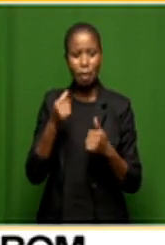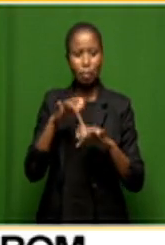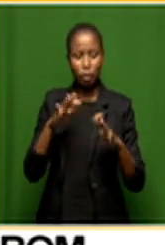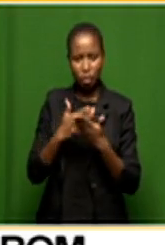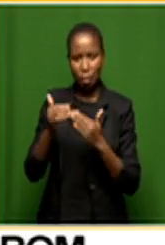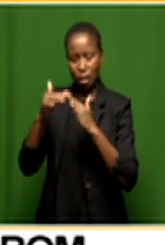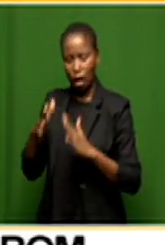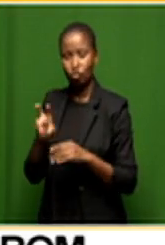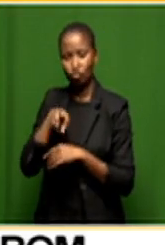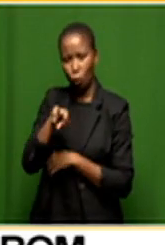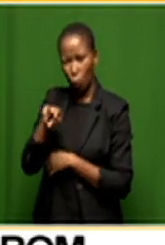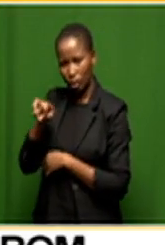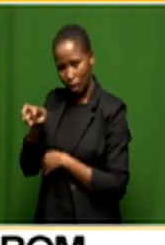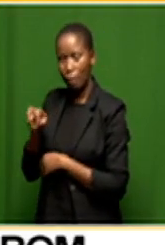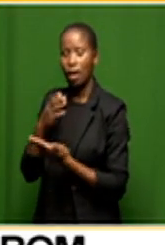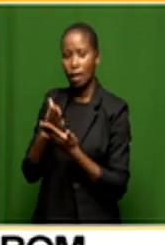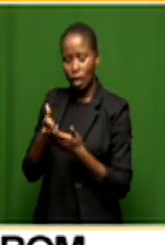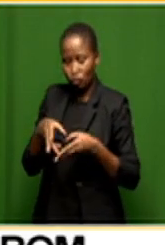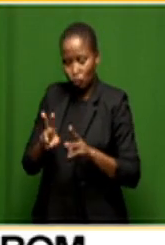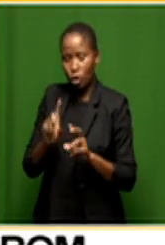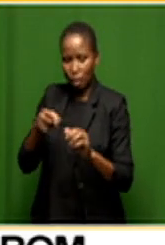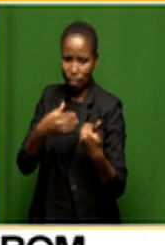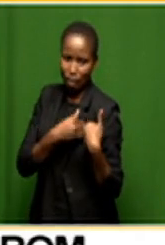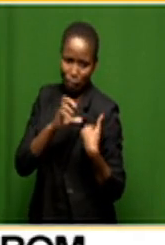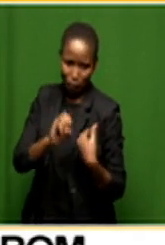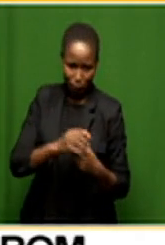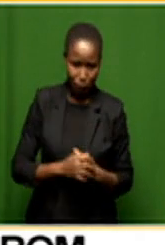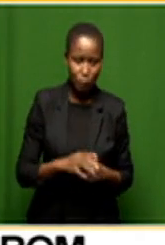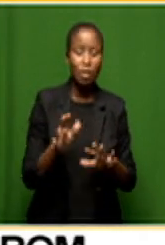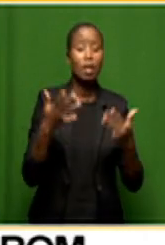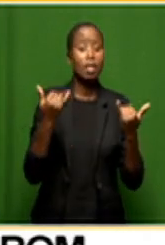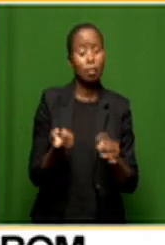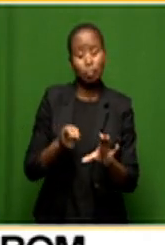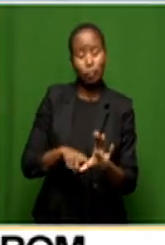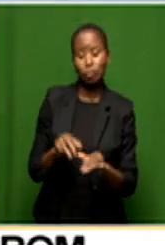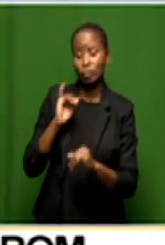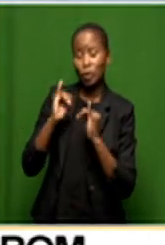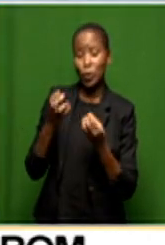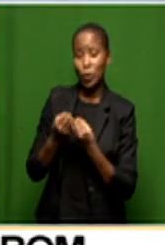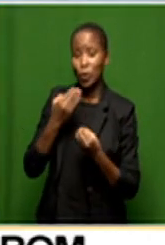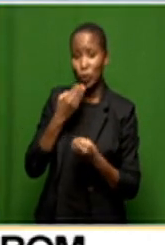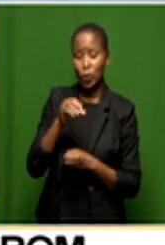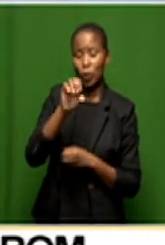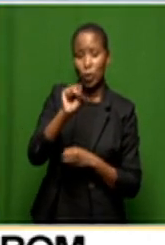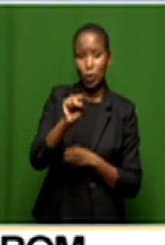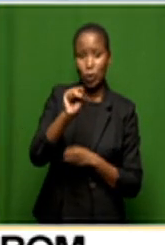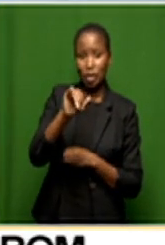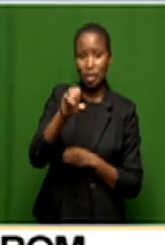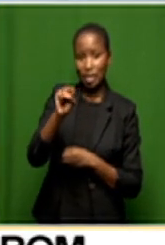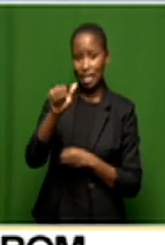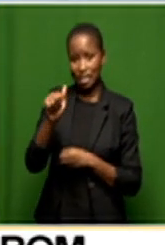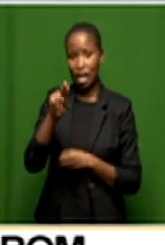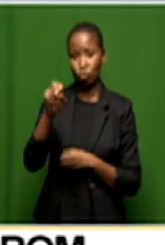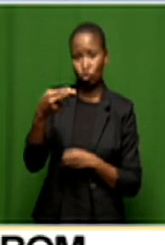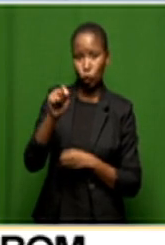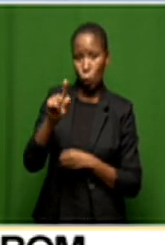as well as spread a message of road safety. And joining us now to talk about this is Sisa Ntshona, who is the Chief Executive Officer